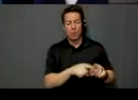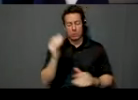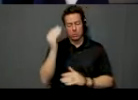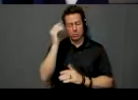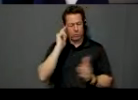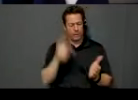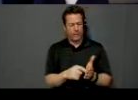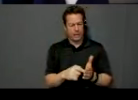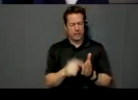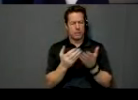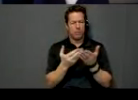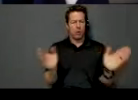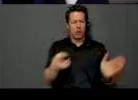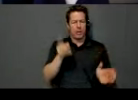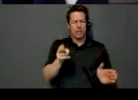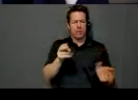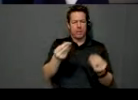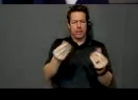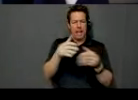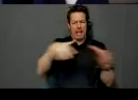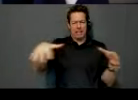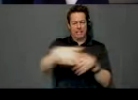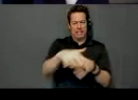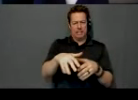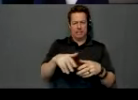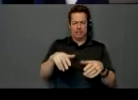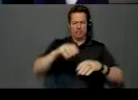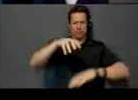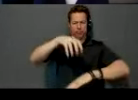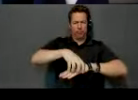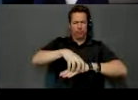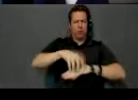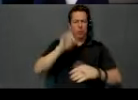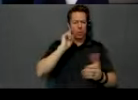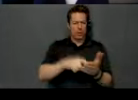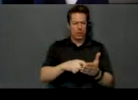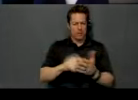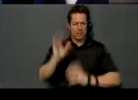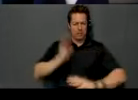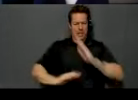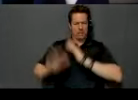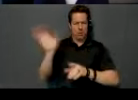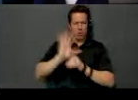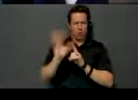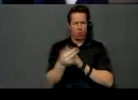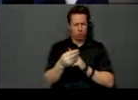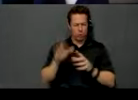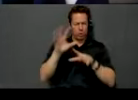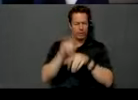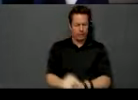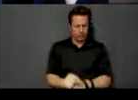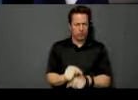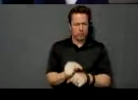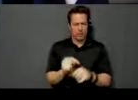broader history of the land the James Castle House sits on. We recognize the ancestral, cultural, traditional, and